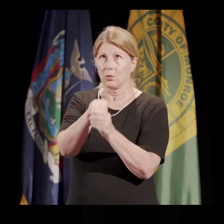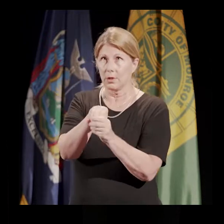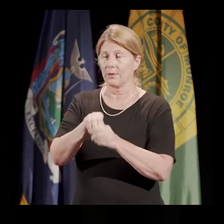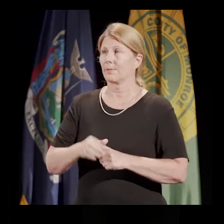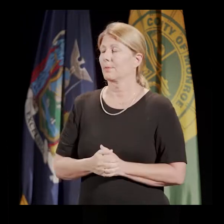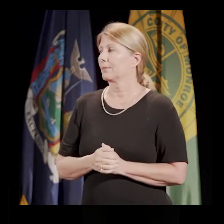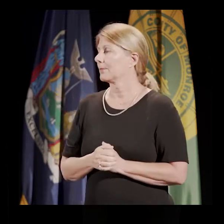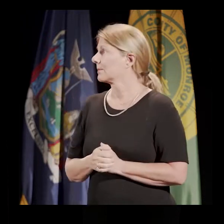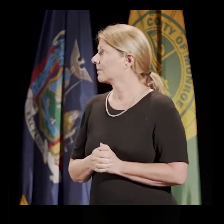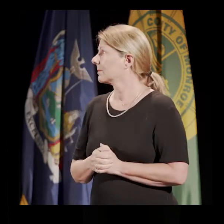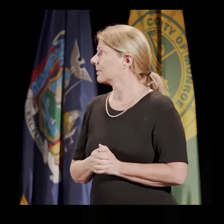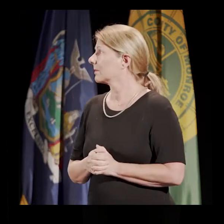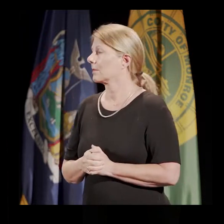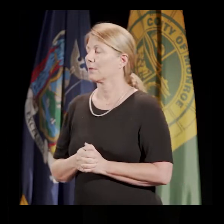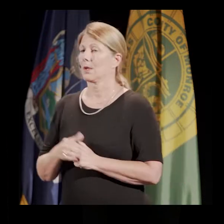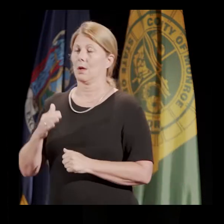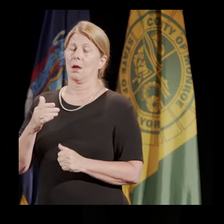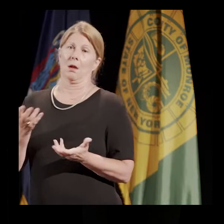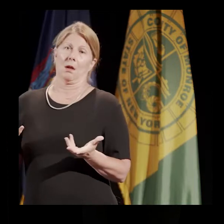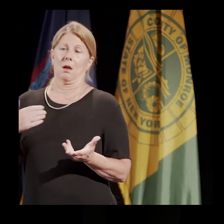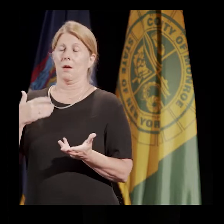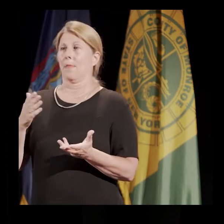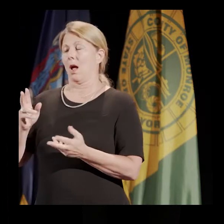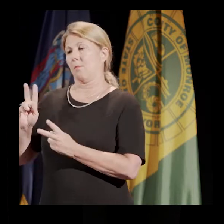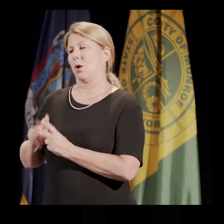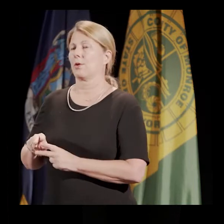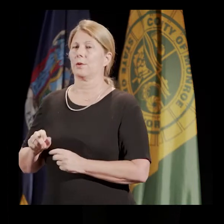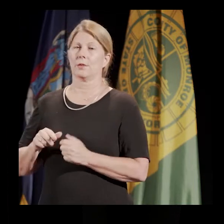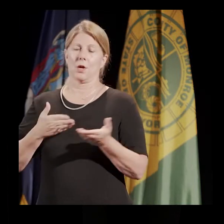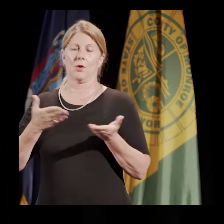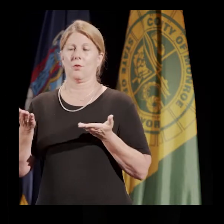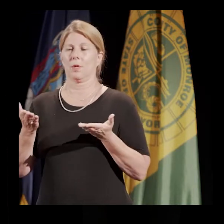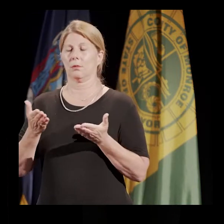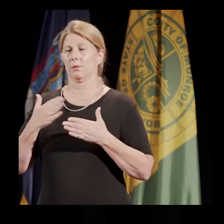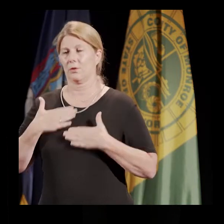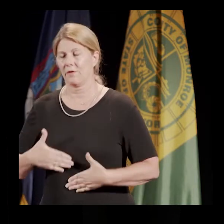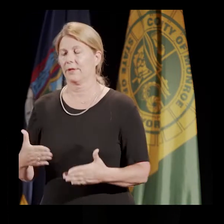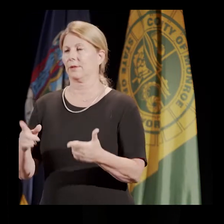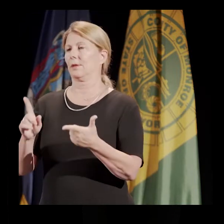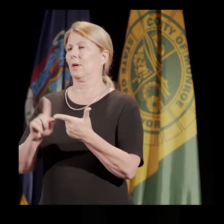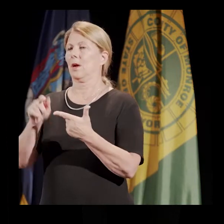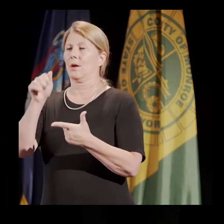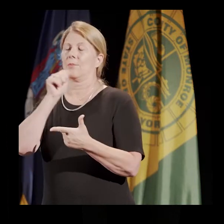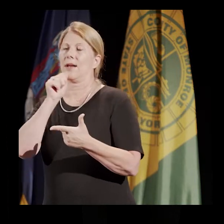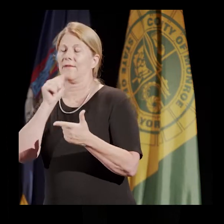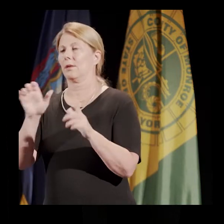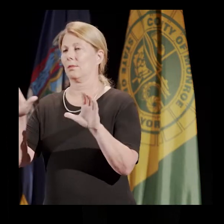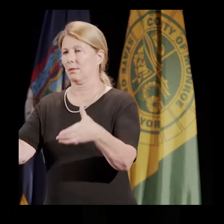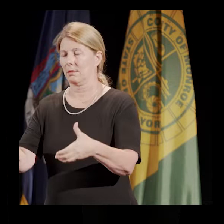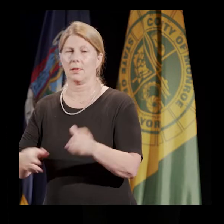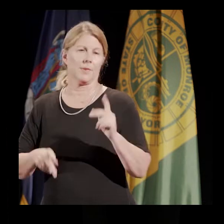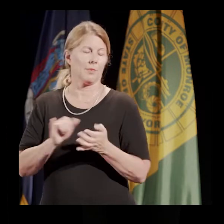My partners in the human service sector, and partners in the private sector, and most of all, our partners who are also our residents